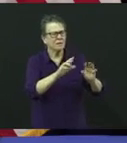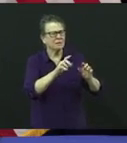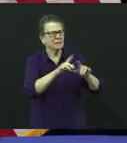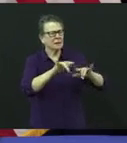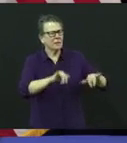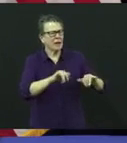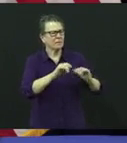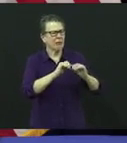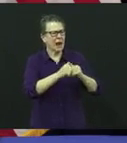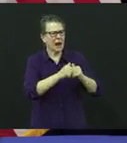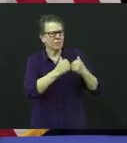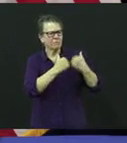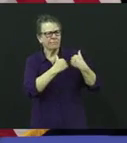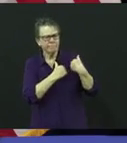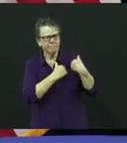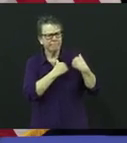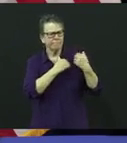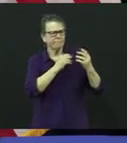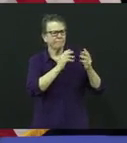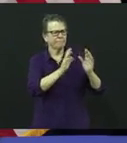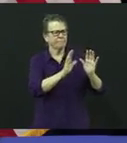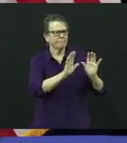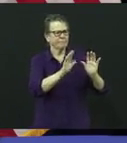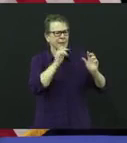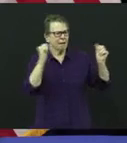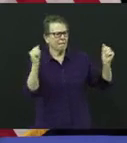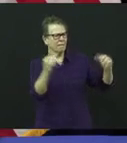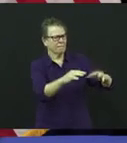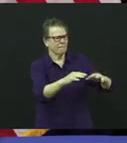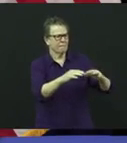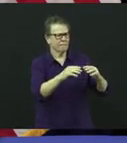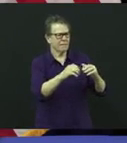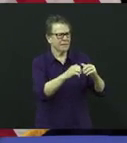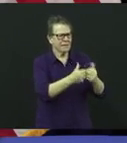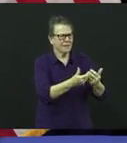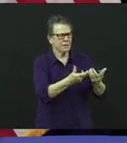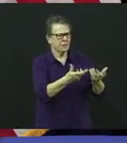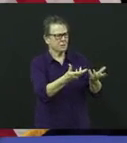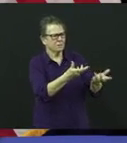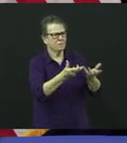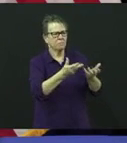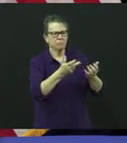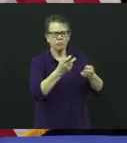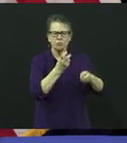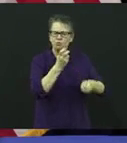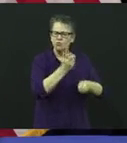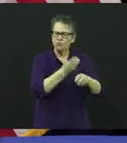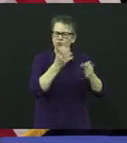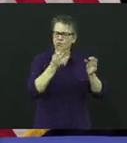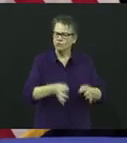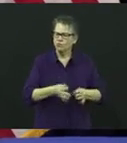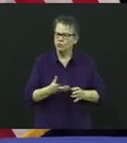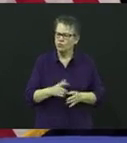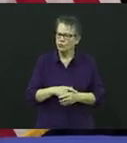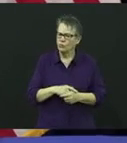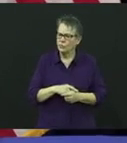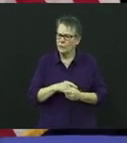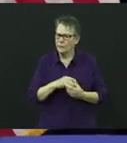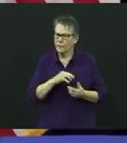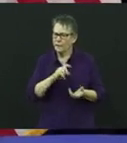Judy, the sad reality of folks who may pass before they get tests back, any comments on hotels or dorm rooms as